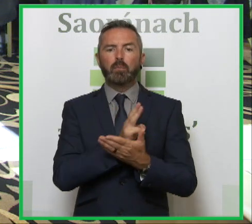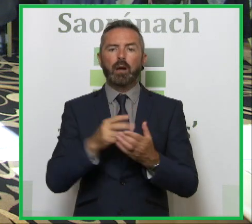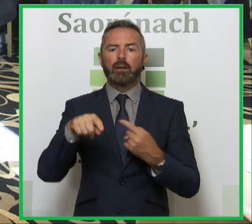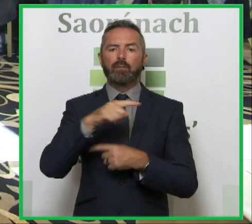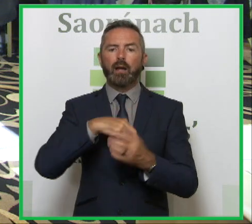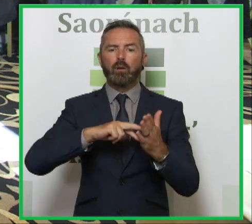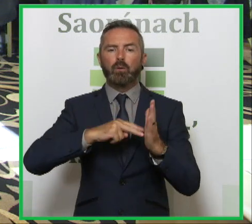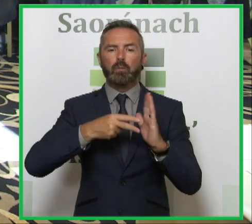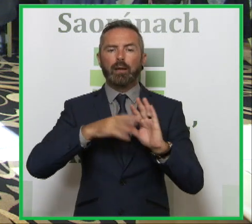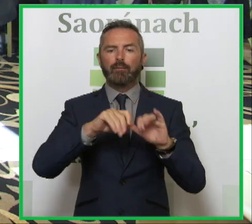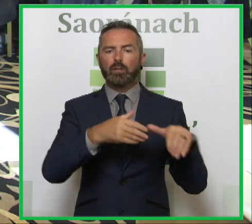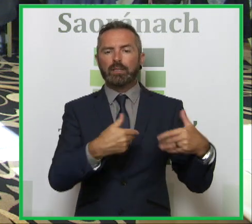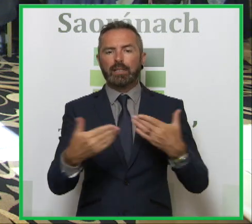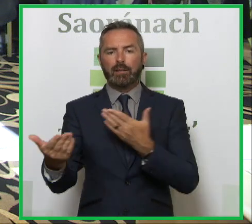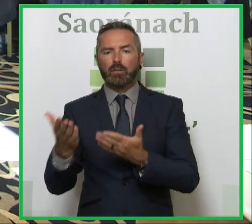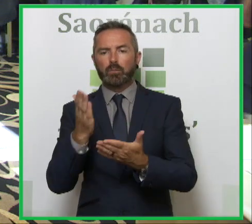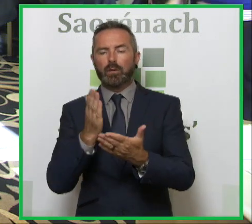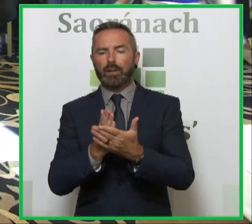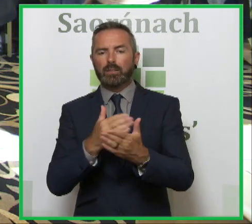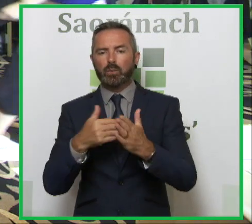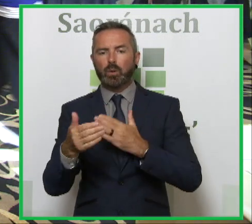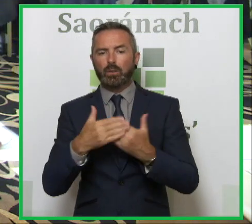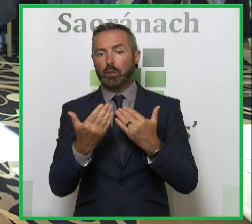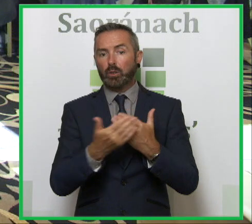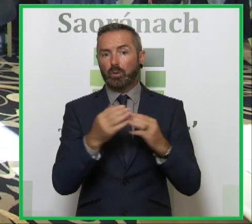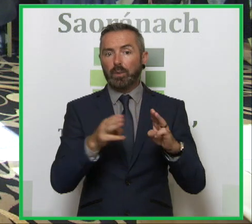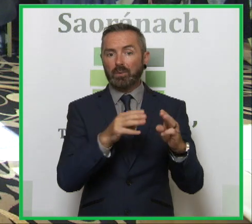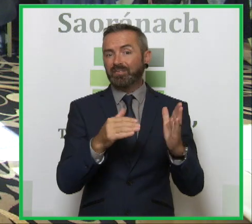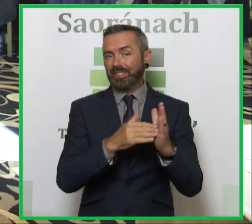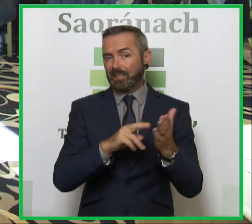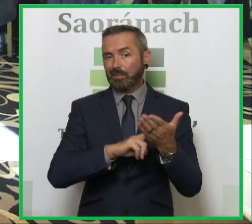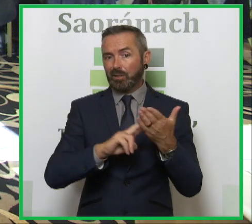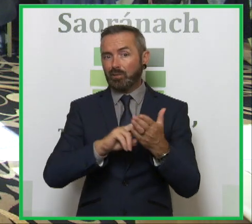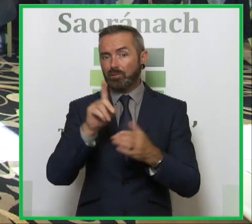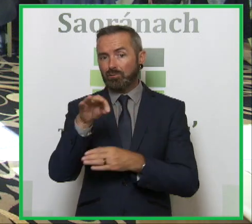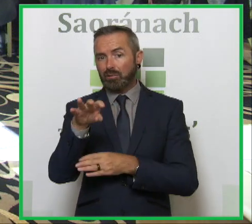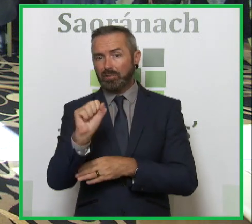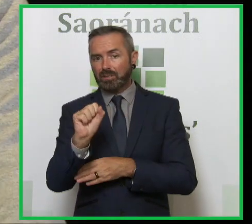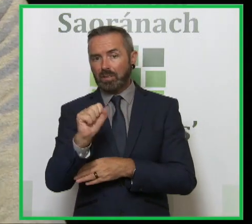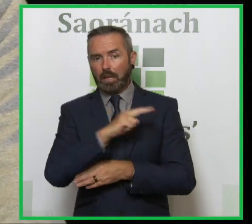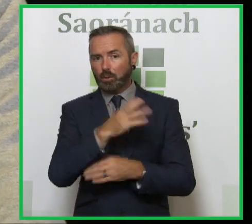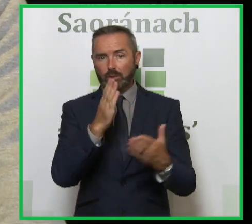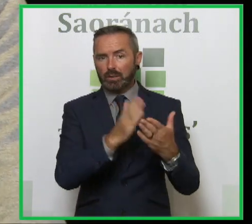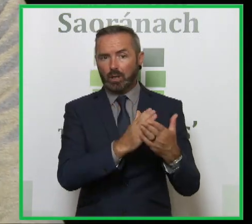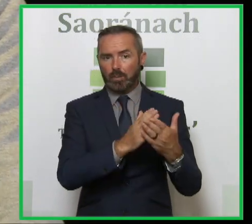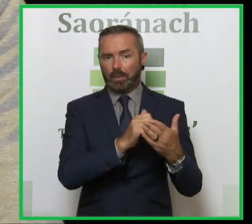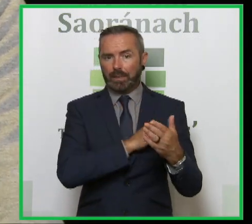planning for delivering prevention is that young people do use drugs. Drugs use doesn't stop at the school